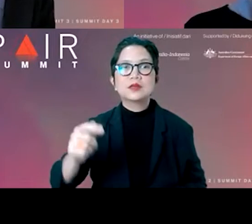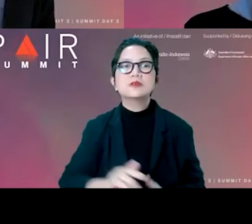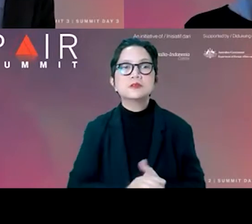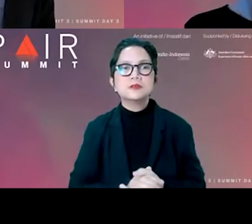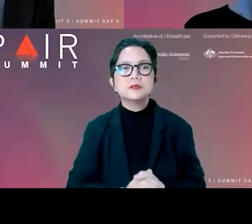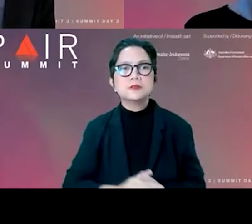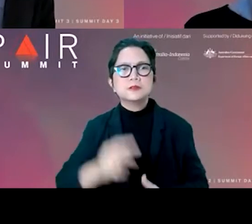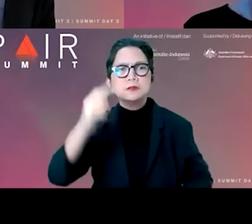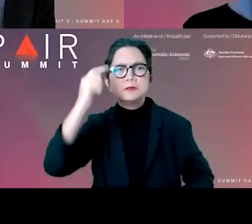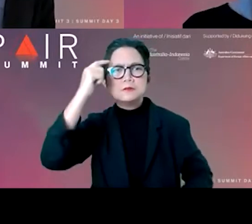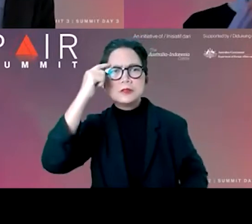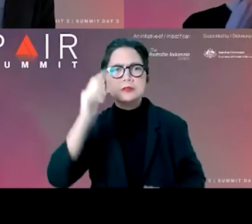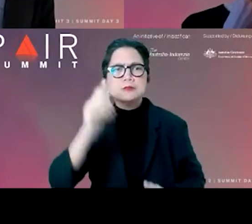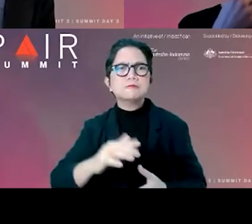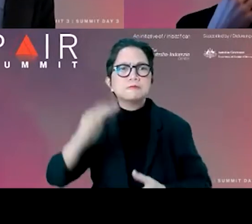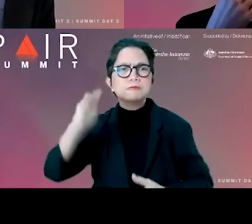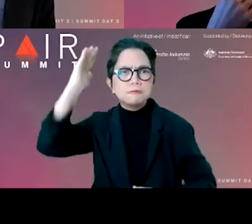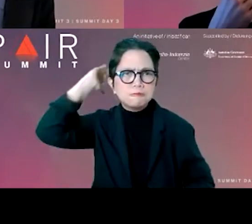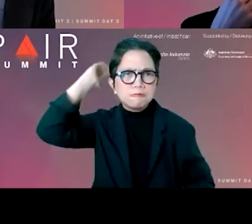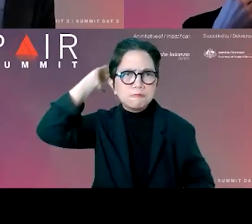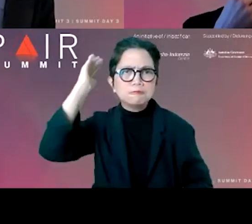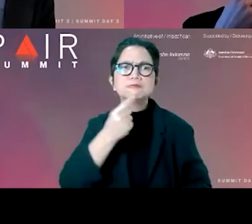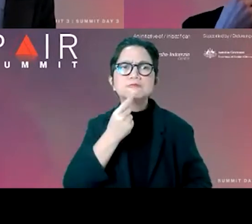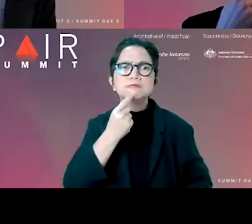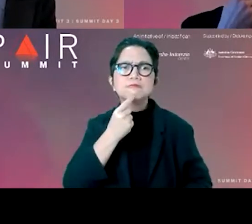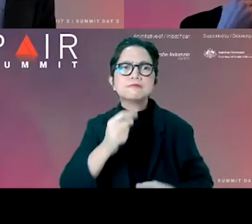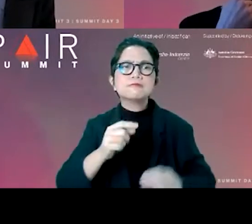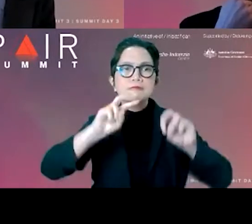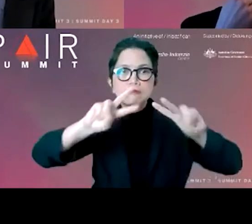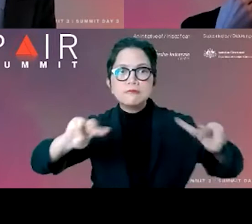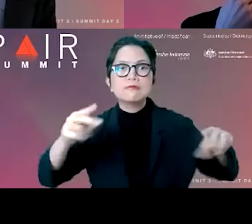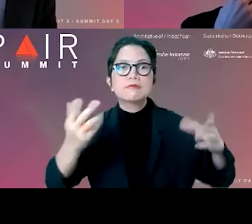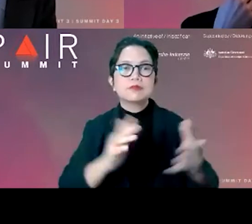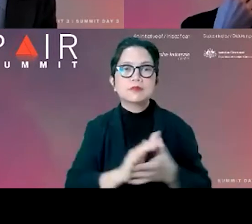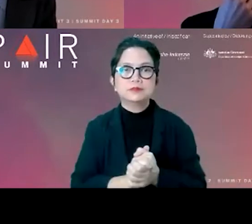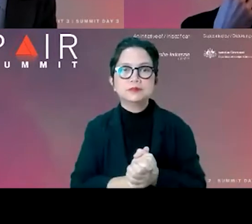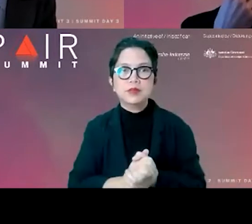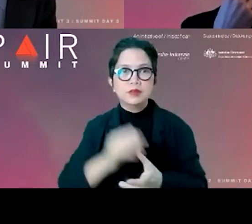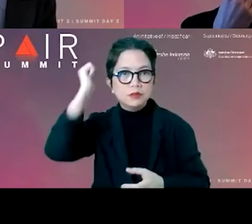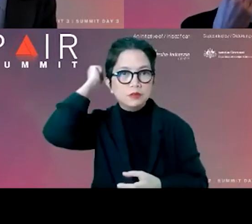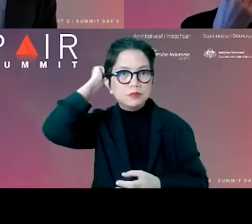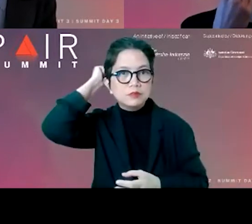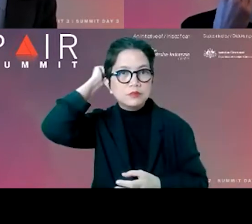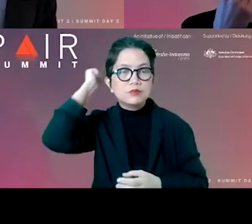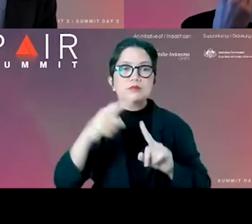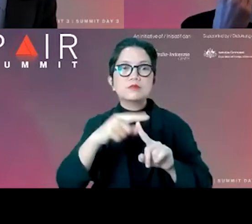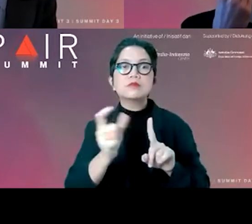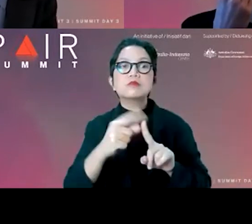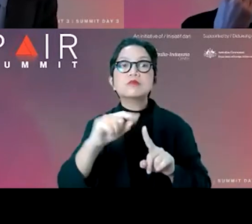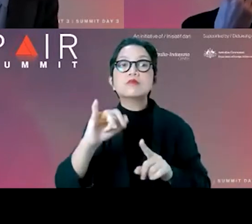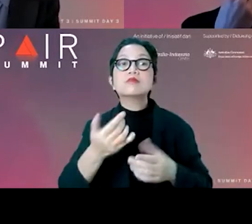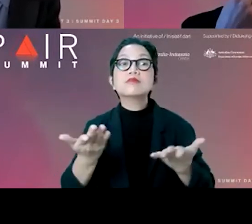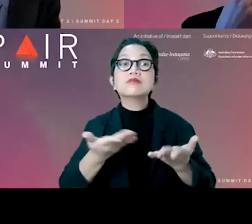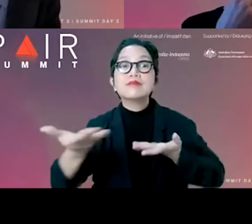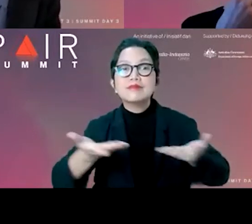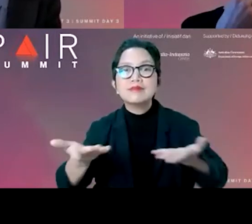Tuti, could you perhaps just start off by explaining some of the work that you've done, and then I think I'll get Dr. Pierre to go through some of the findings.